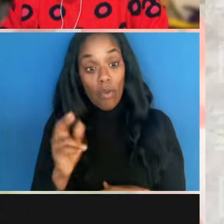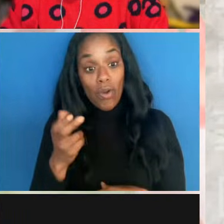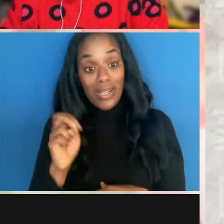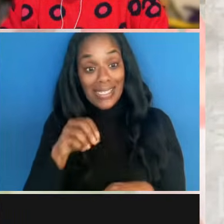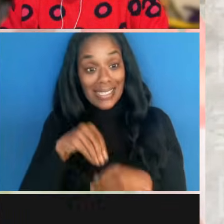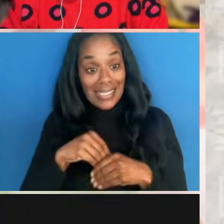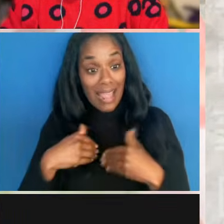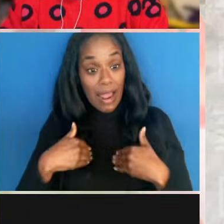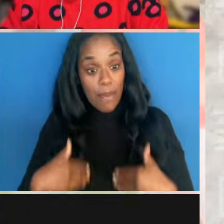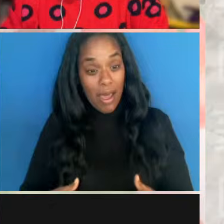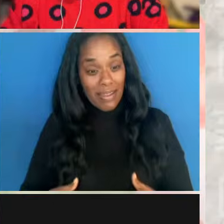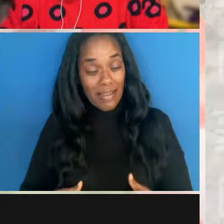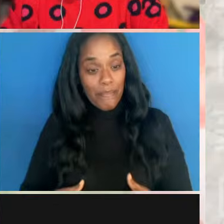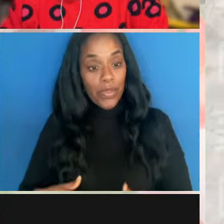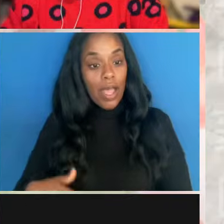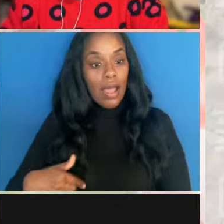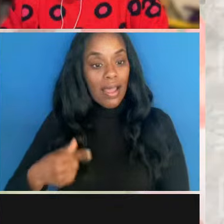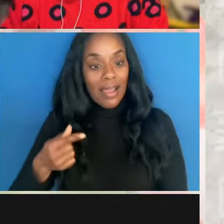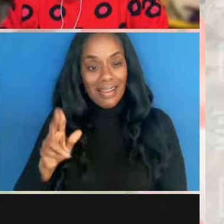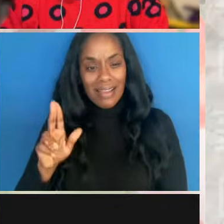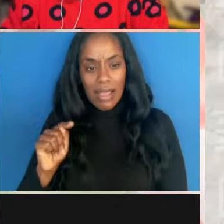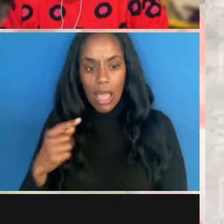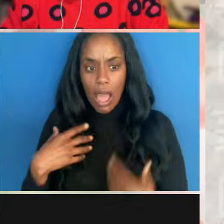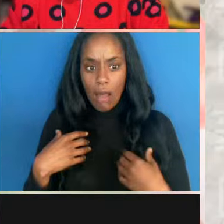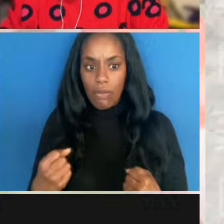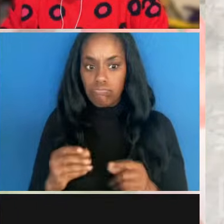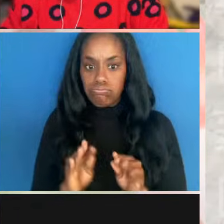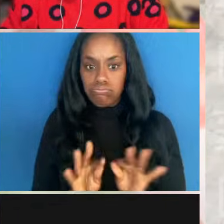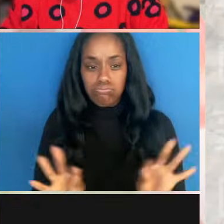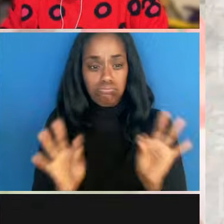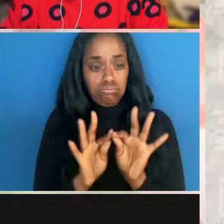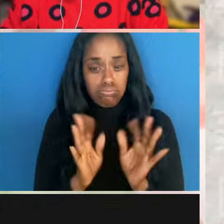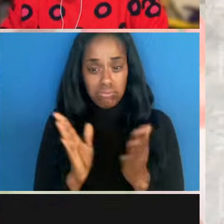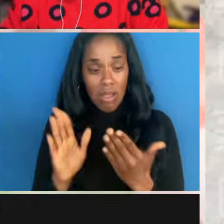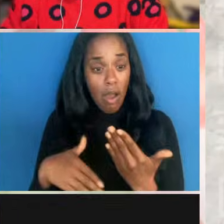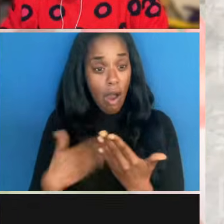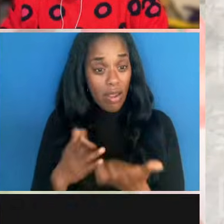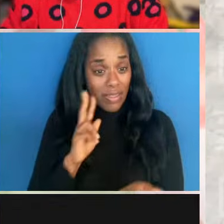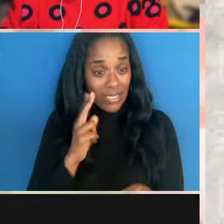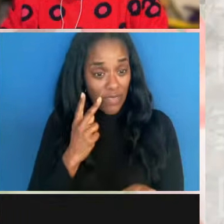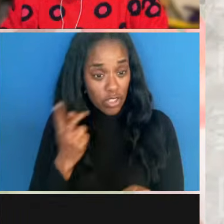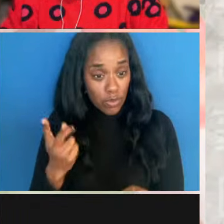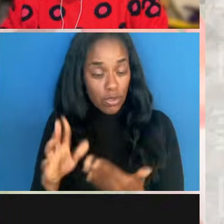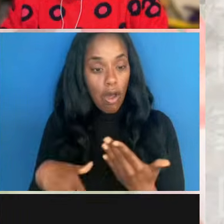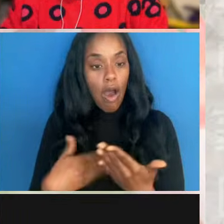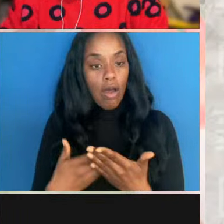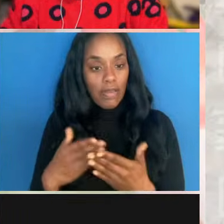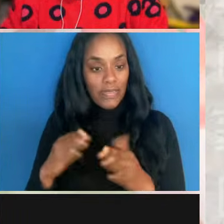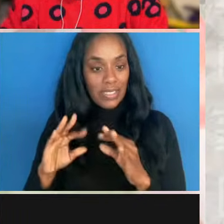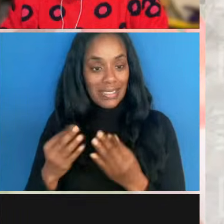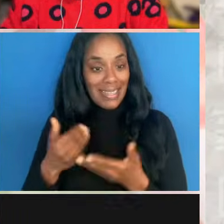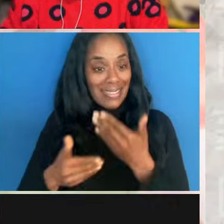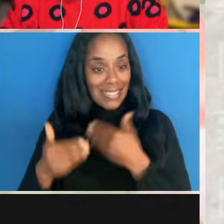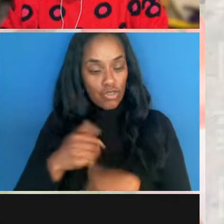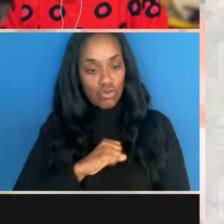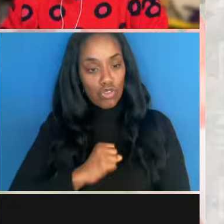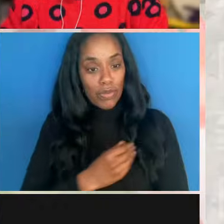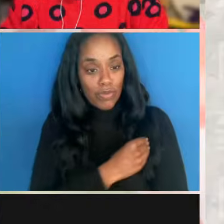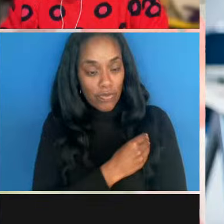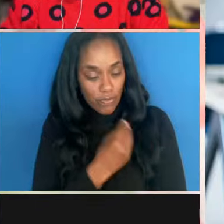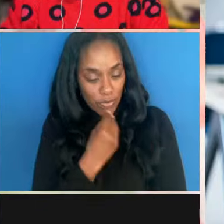super important. And all of the vegetables listed, all of these ancestral superfoods promote healthy gut health.